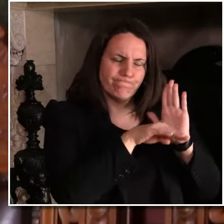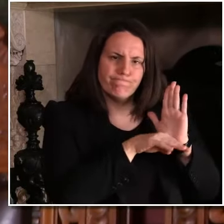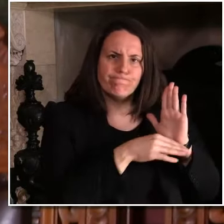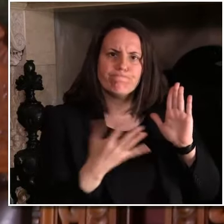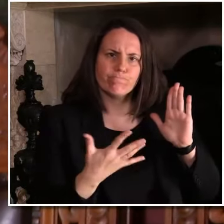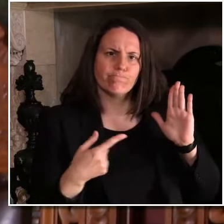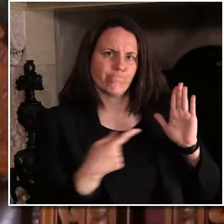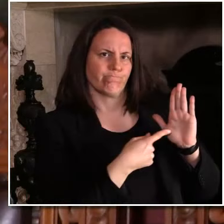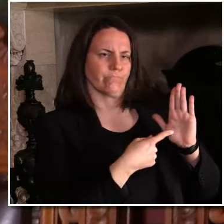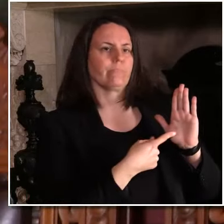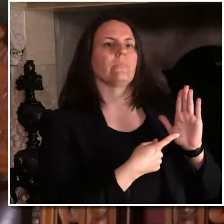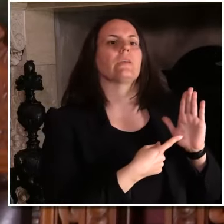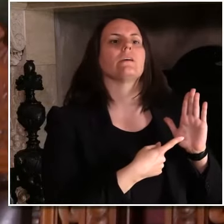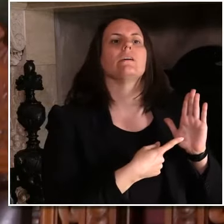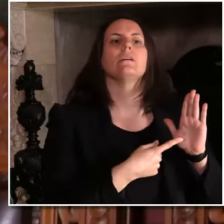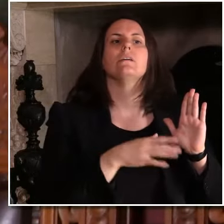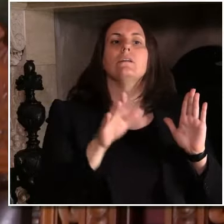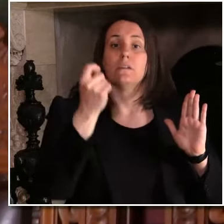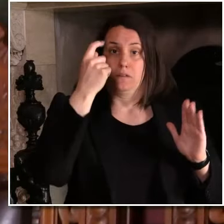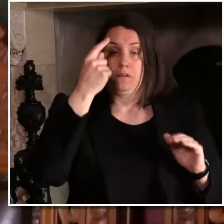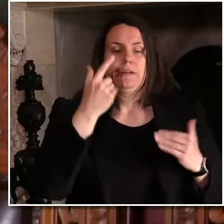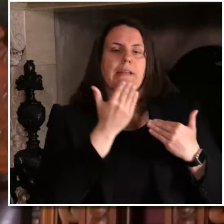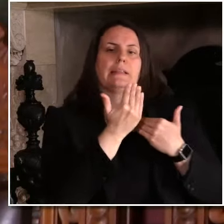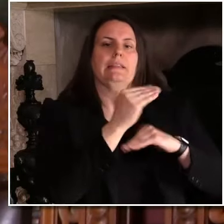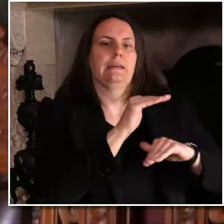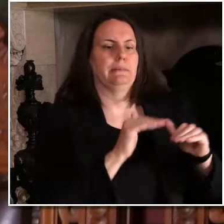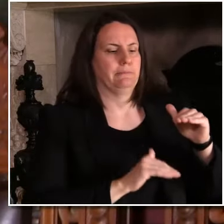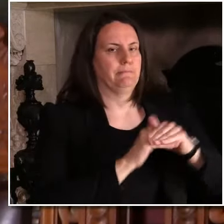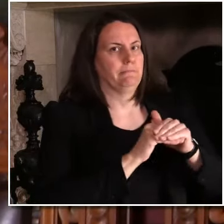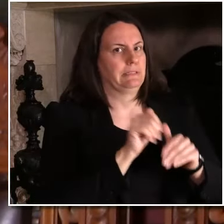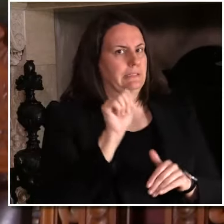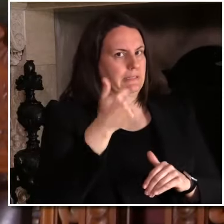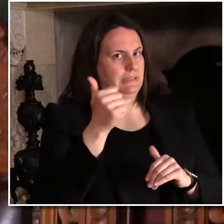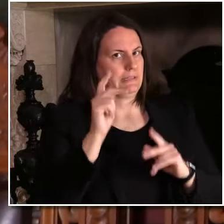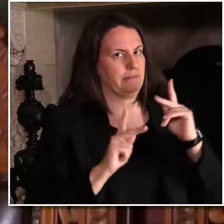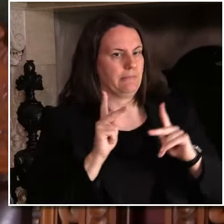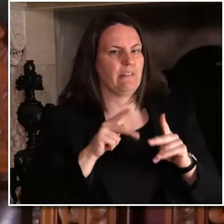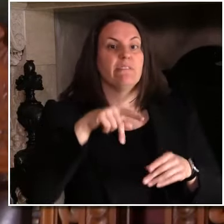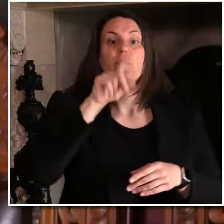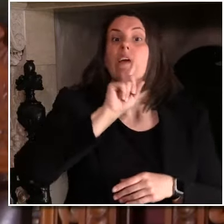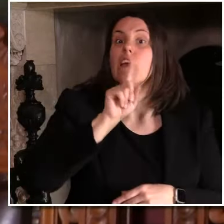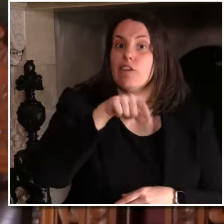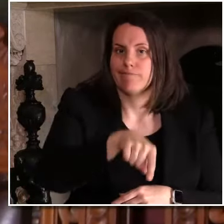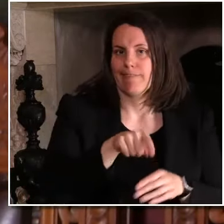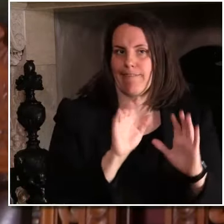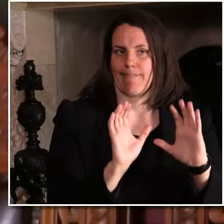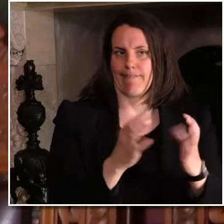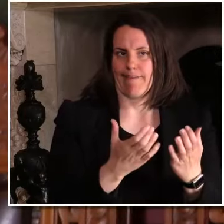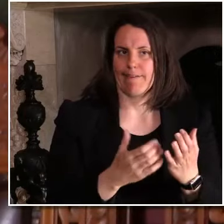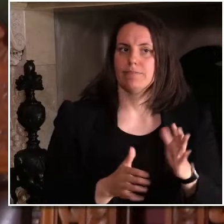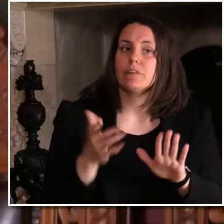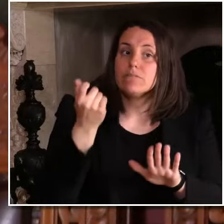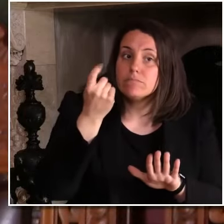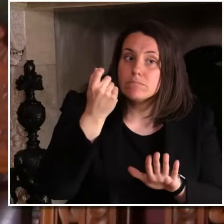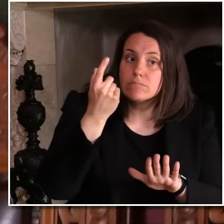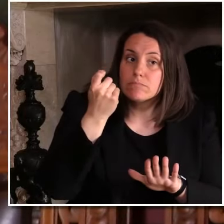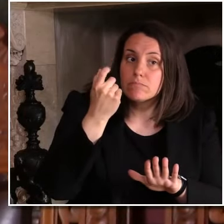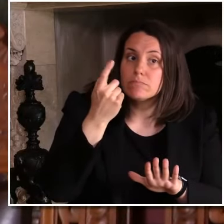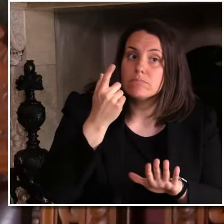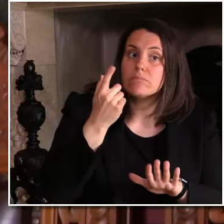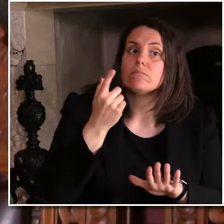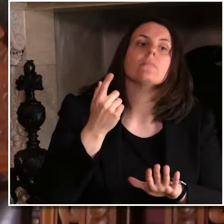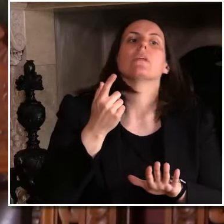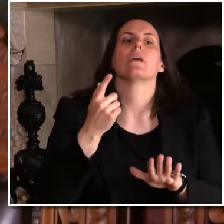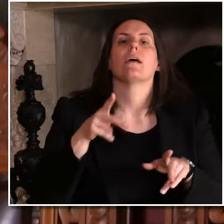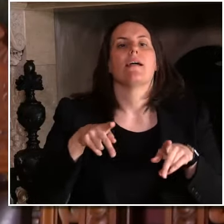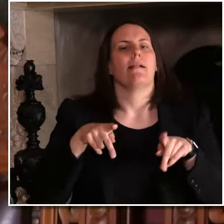have a 10-person mass gathering ban, and it would also allow K-12 schools to reopen. The thing to keep in mind is